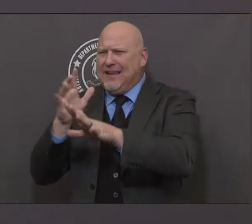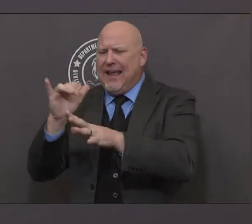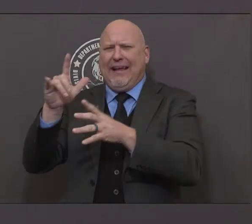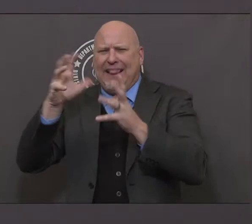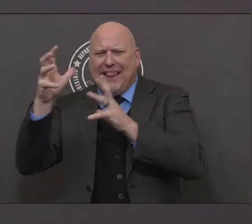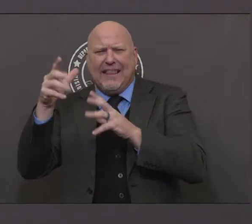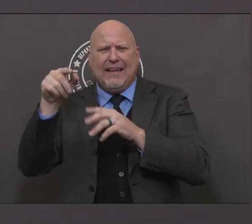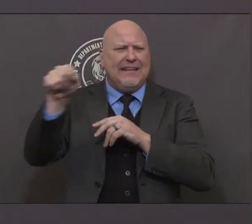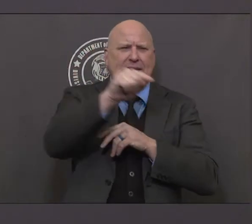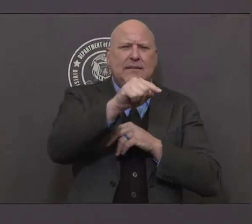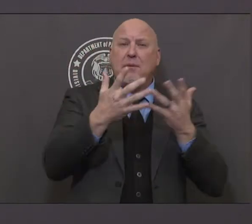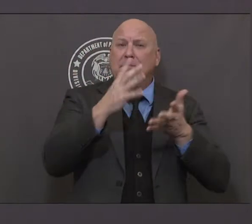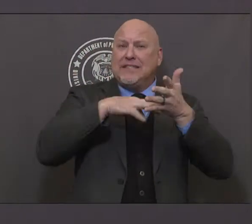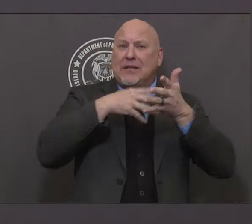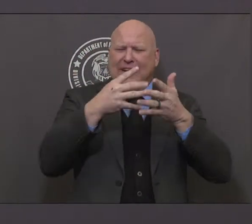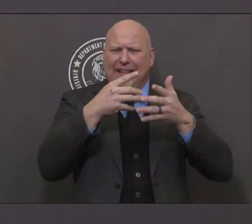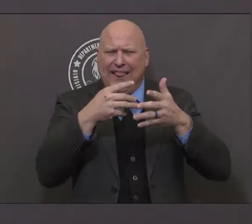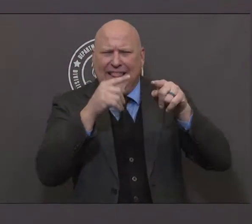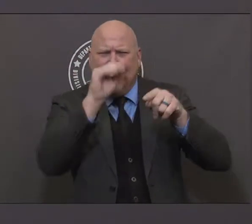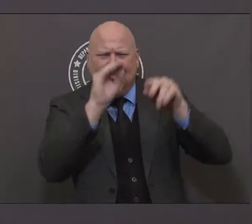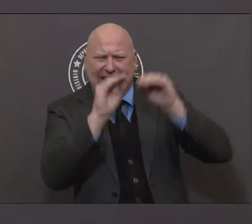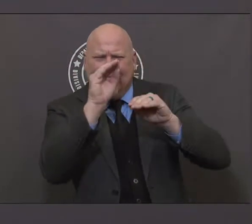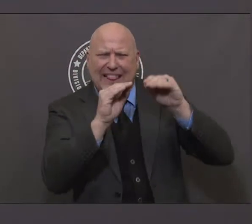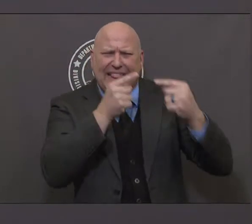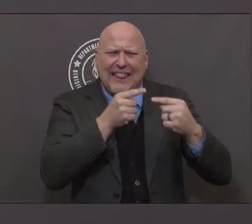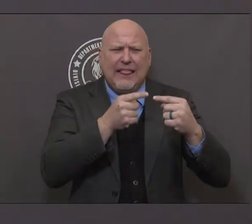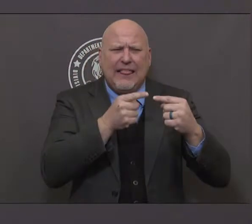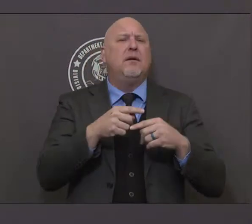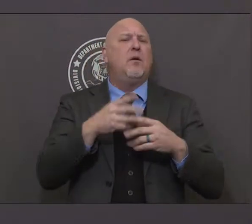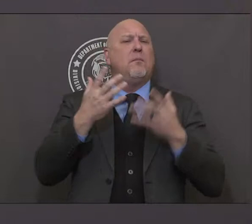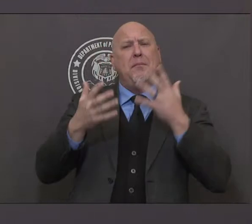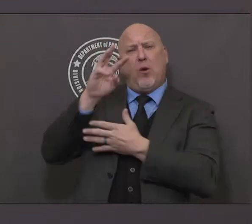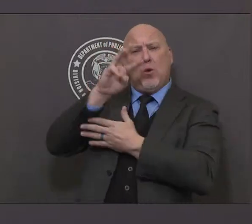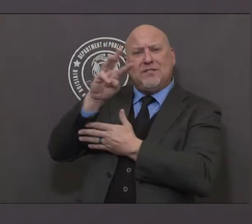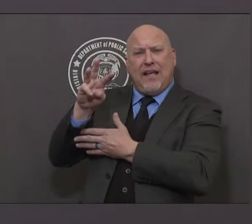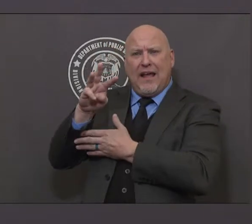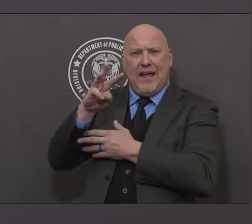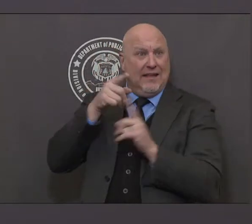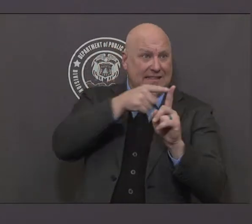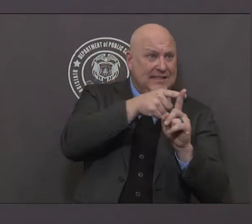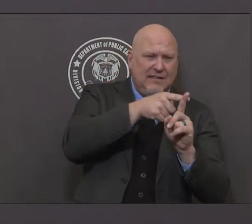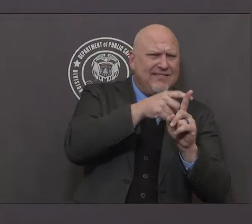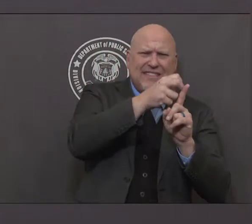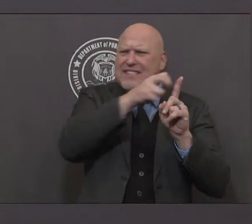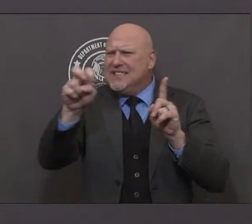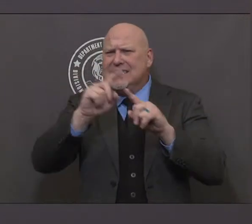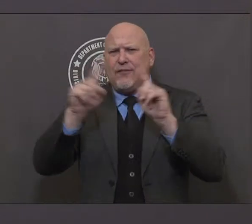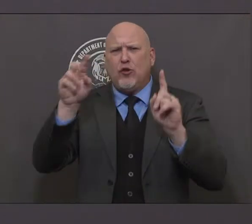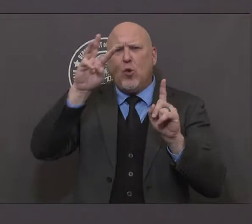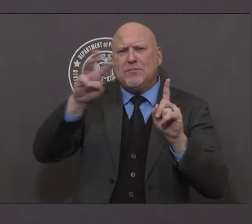different platforms. There will be lots of people trying to figure out where they can get